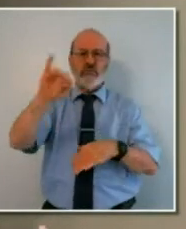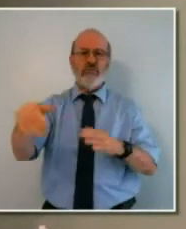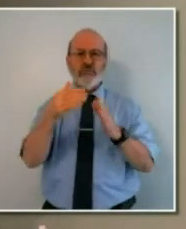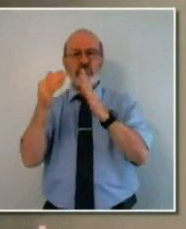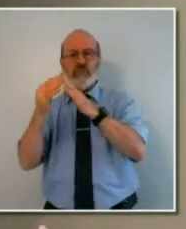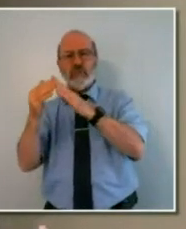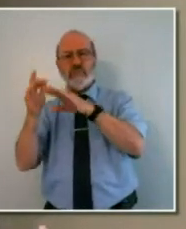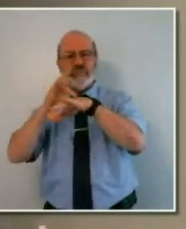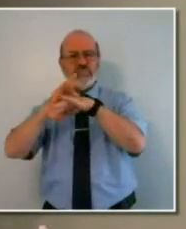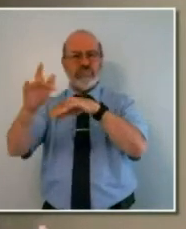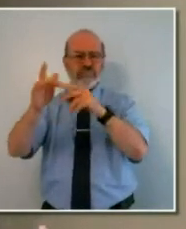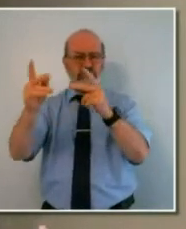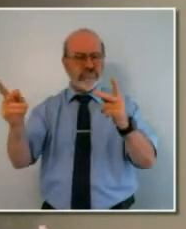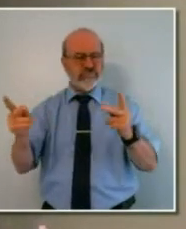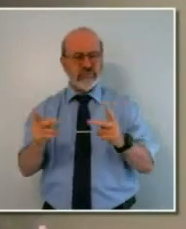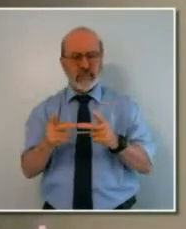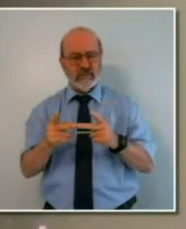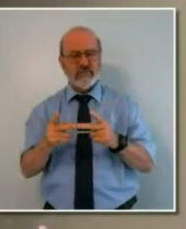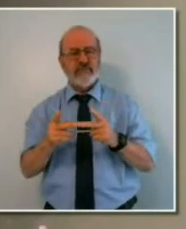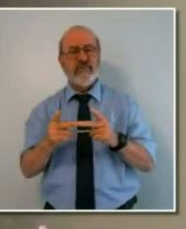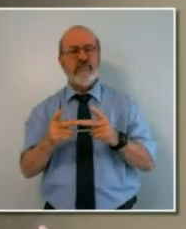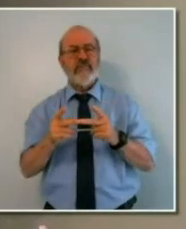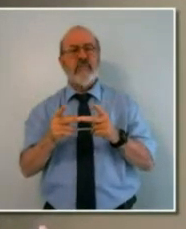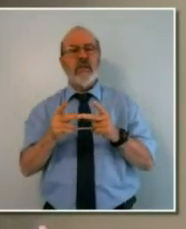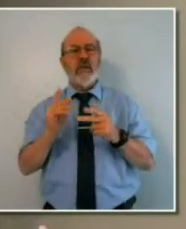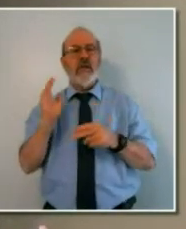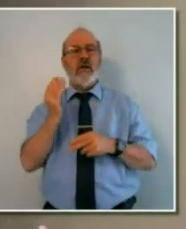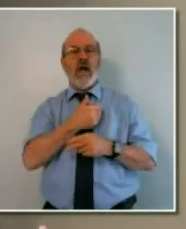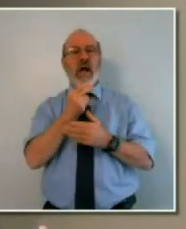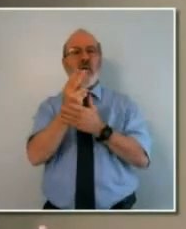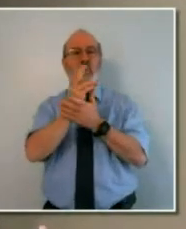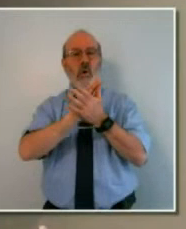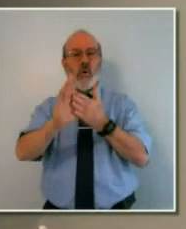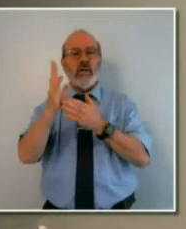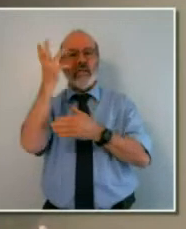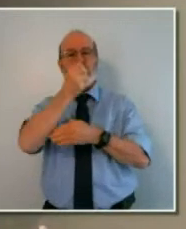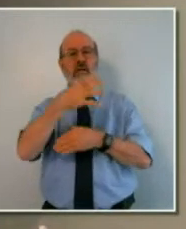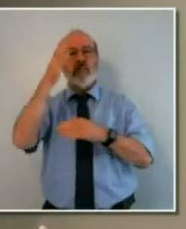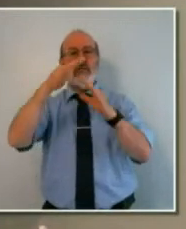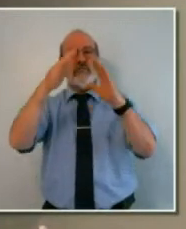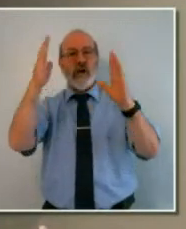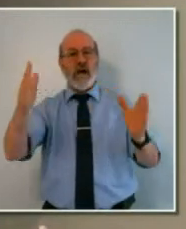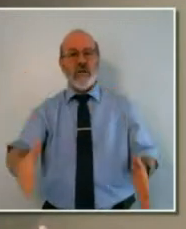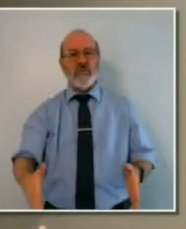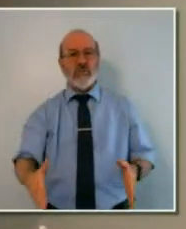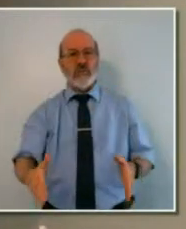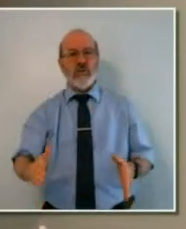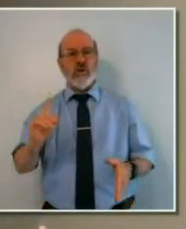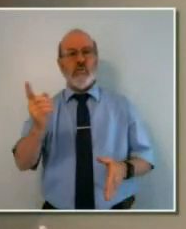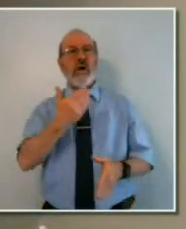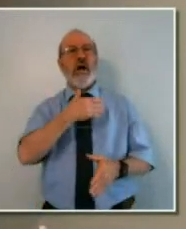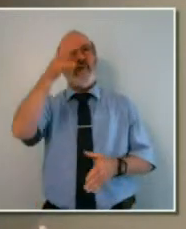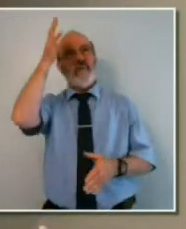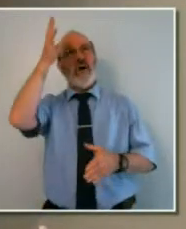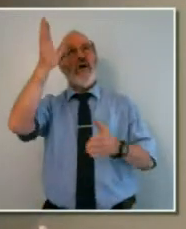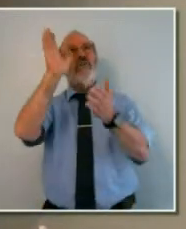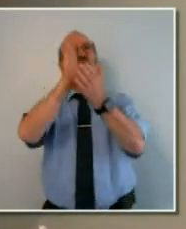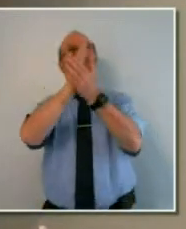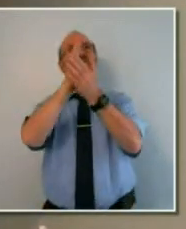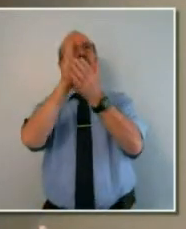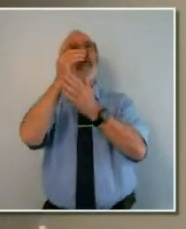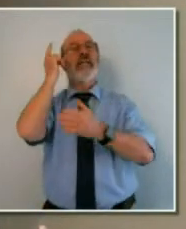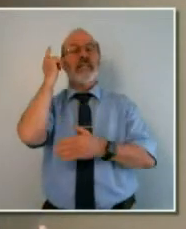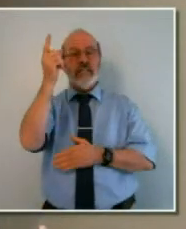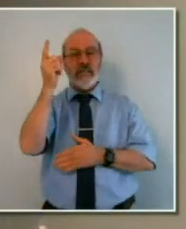a desolation, our holy and our beautiful house, where our fathers praised thee,